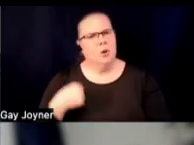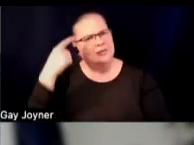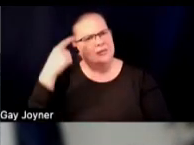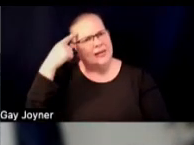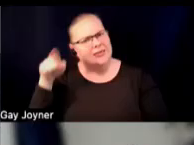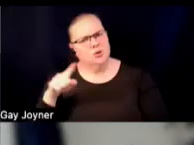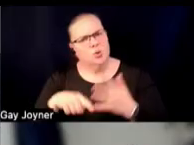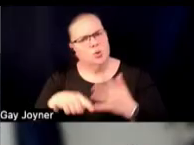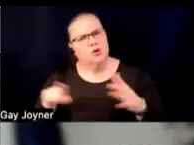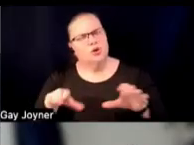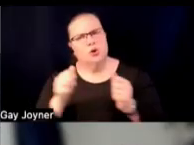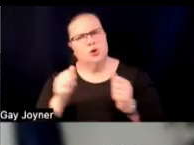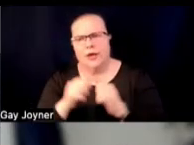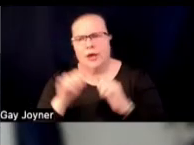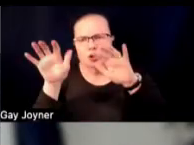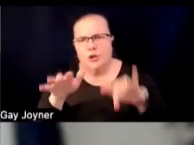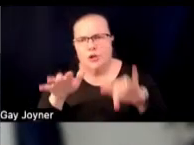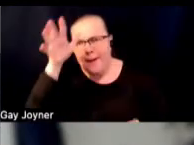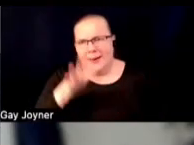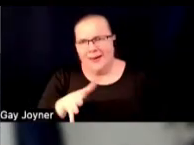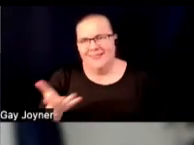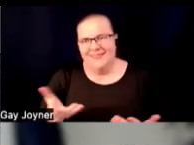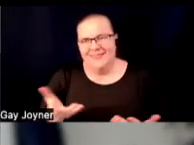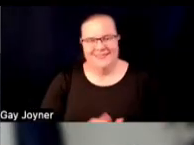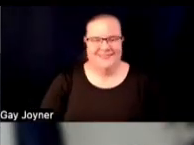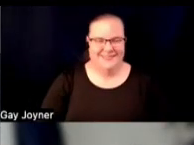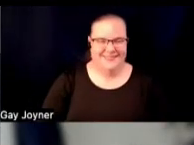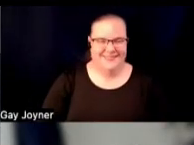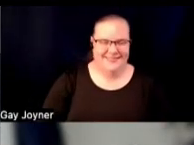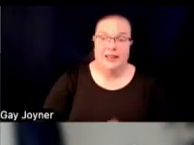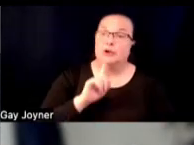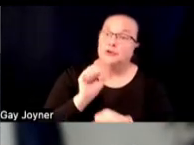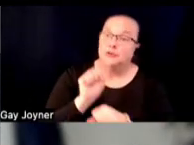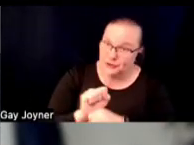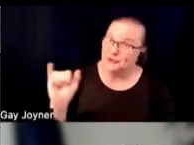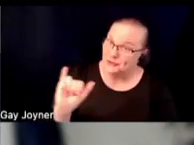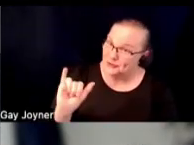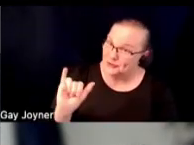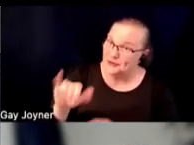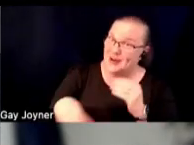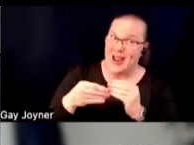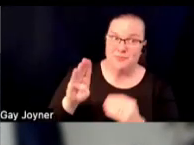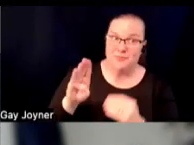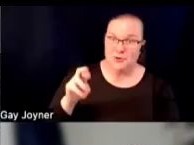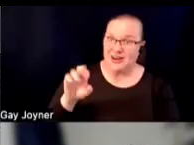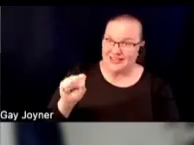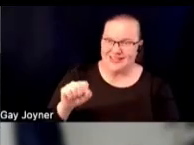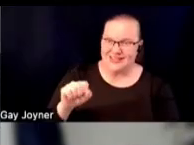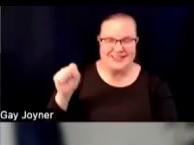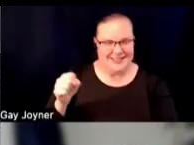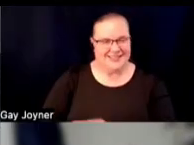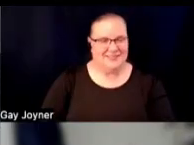with a snowman. That's also true. You, you add branches to make arms. Age yeah, but